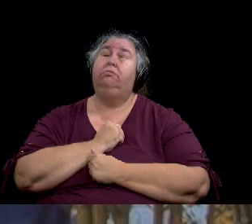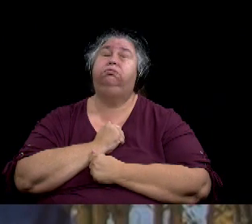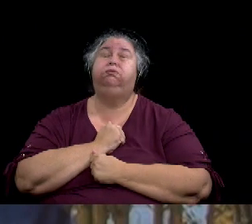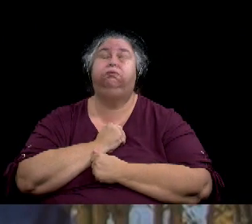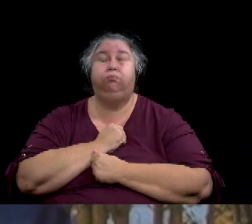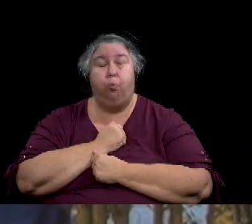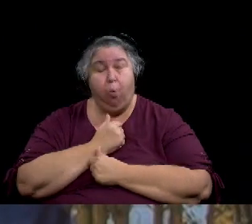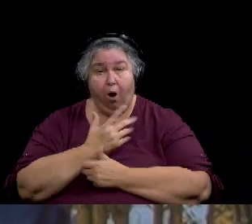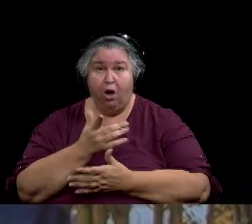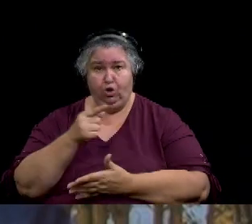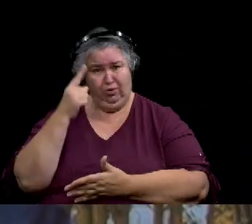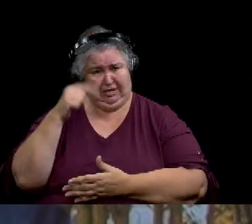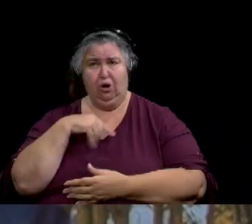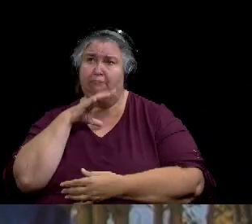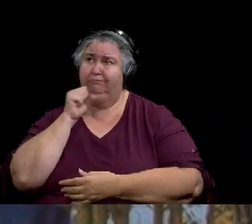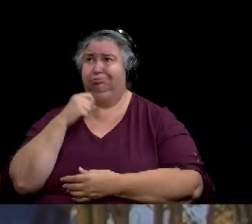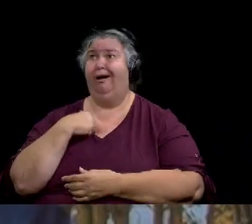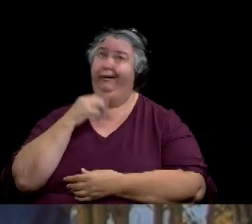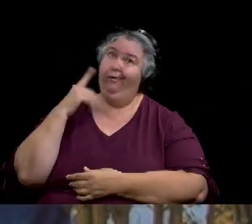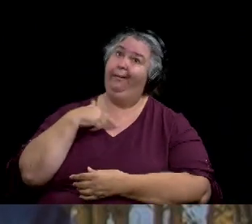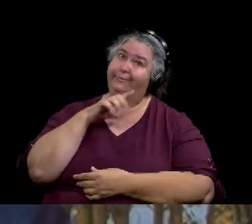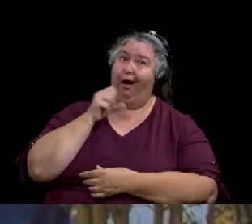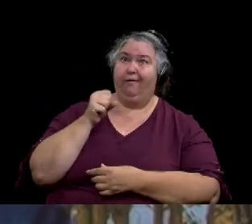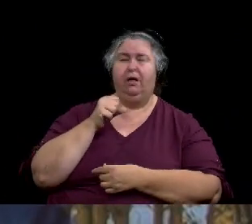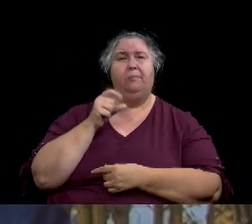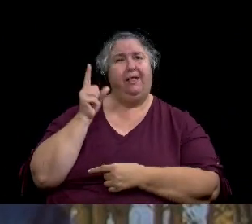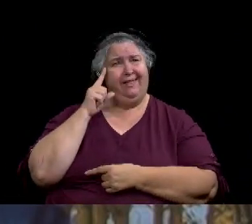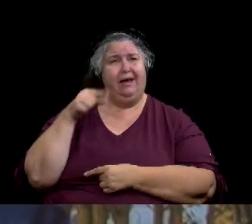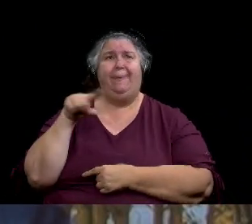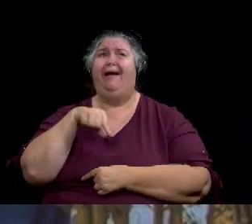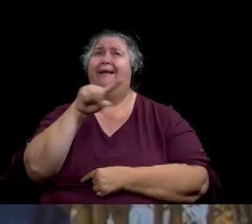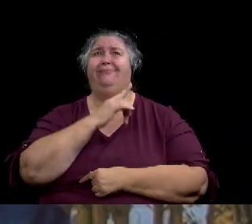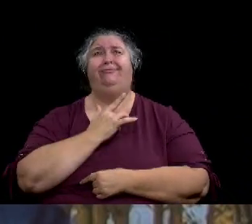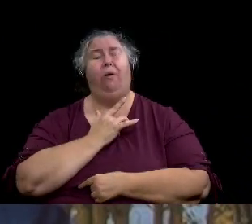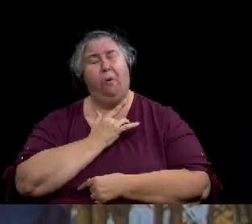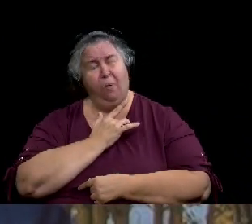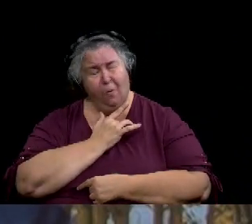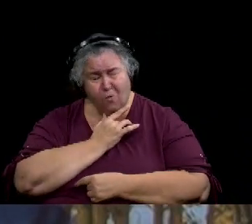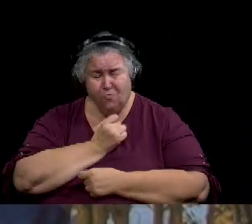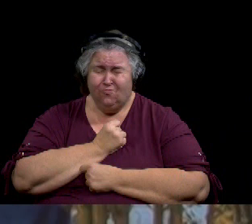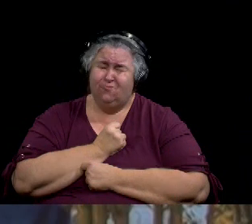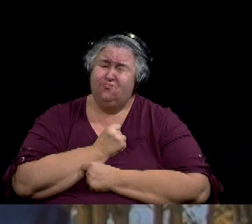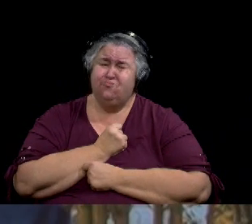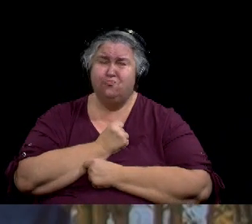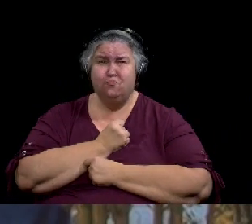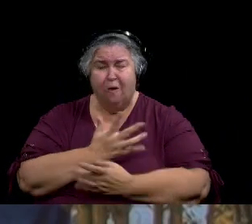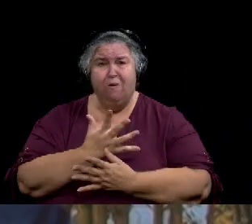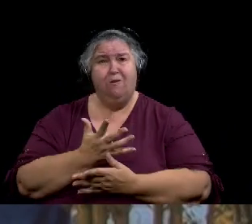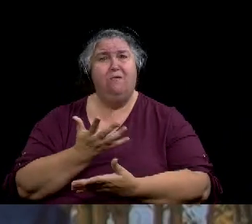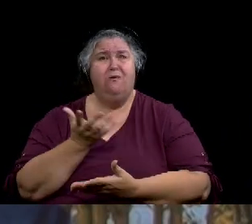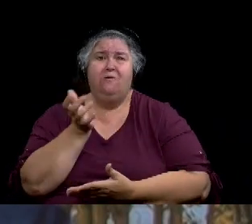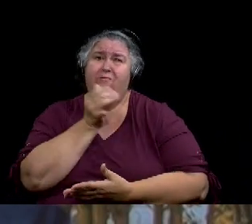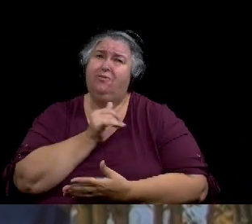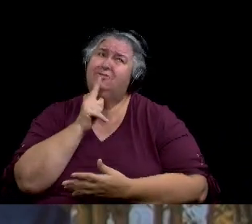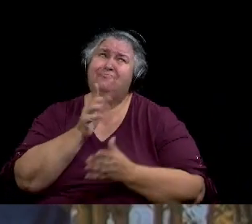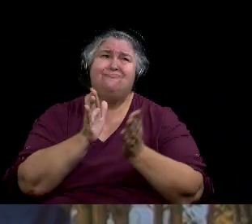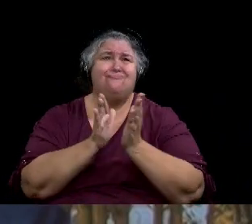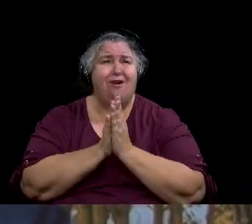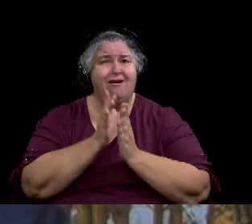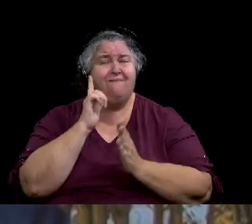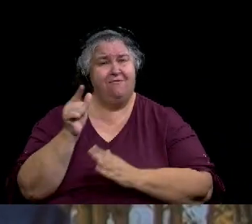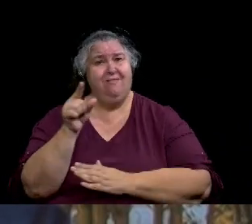think you're tired of it, and I know I'm tired of it, think about where they must be. This is wearing on people, and they need your thoughts and prayers and